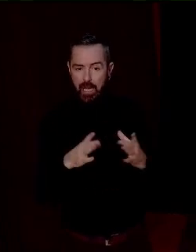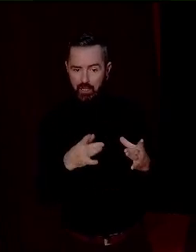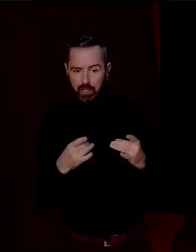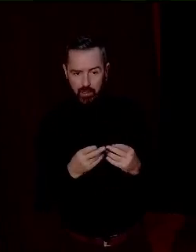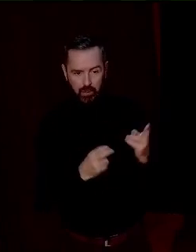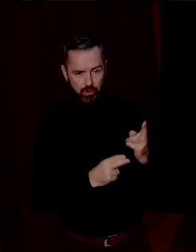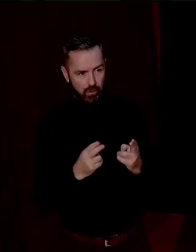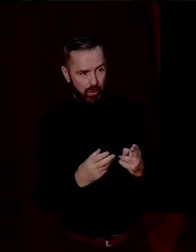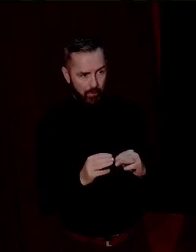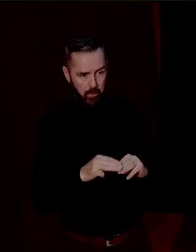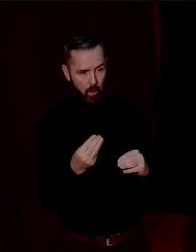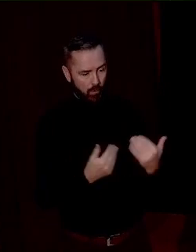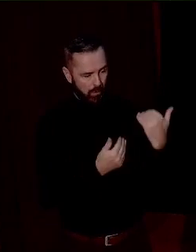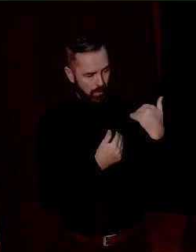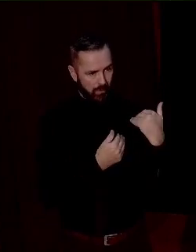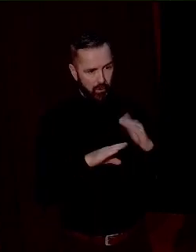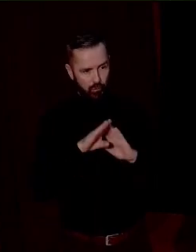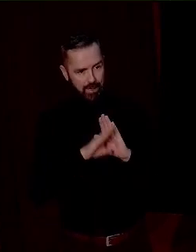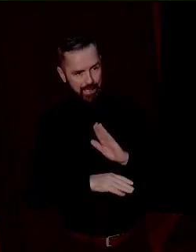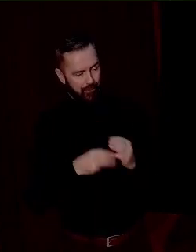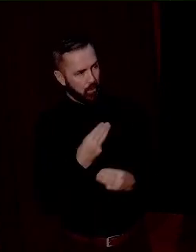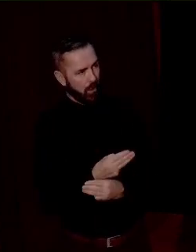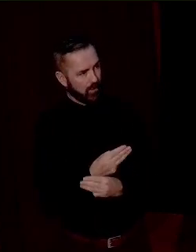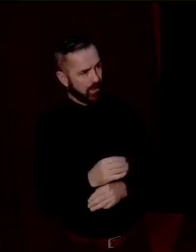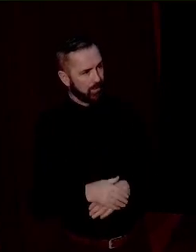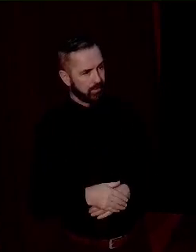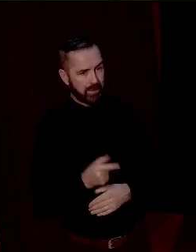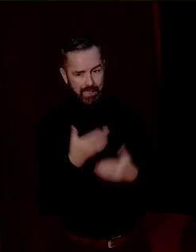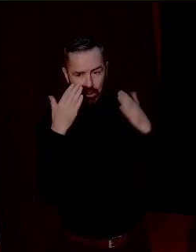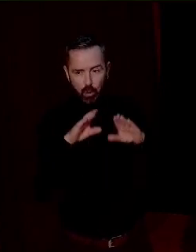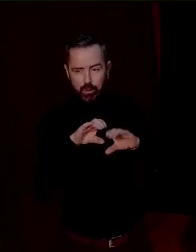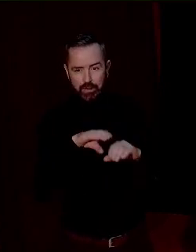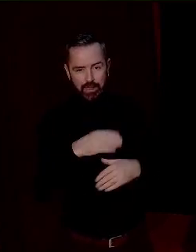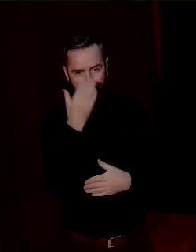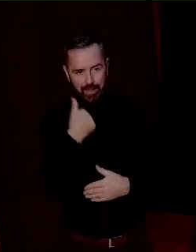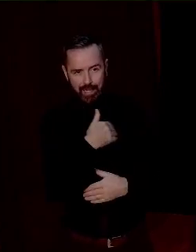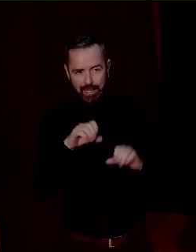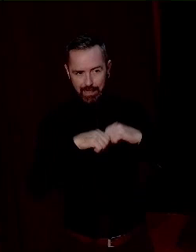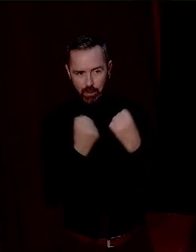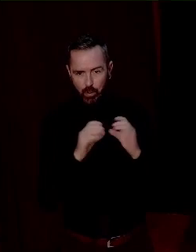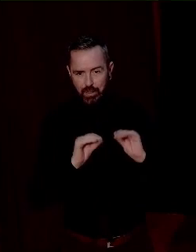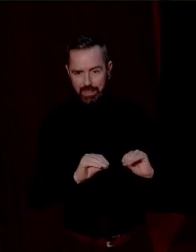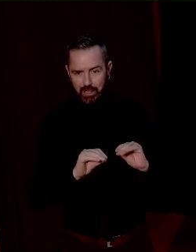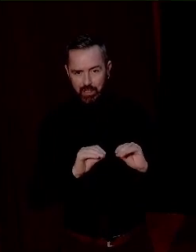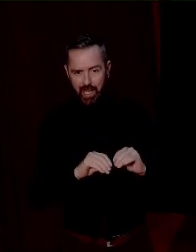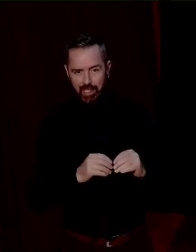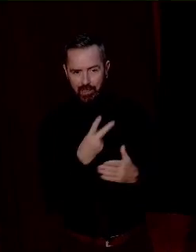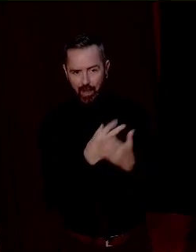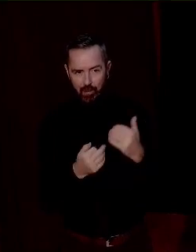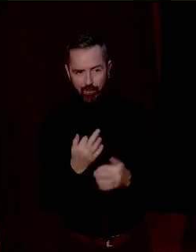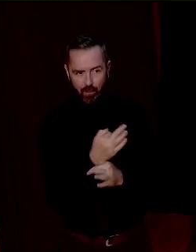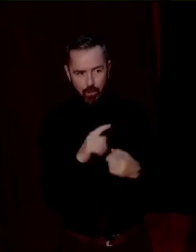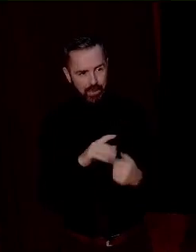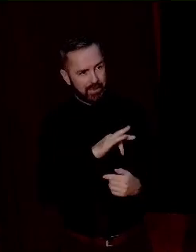should bear much of the cost of relieving poverty. This reflects Catholic social teaching. It also reflects the conservative values of farmers